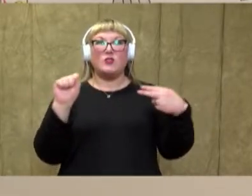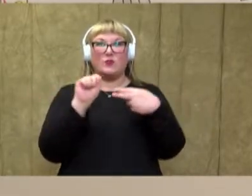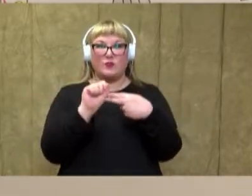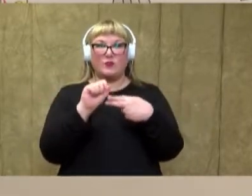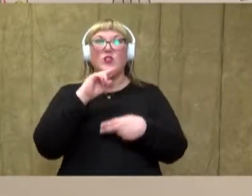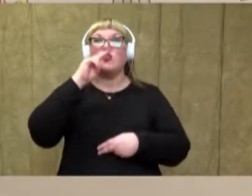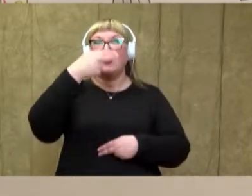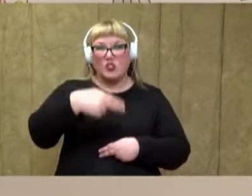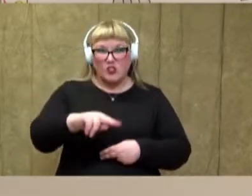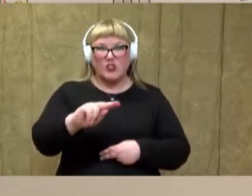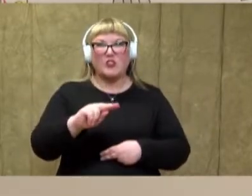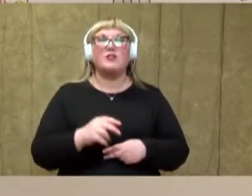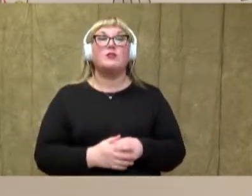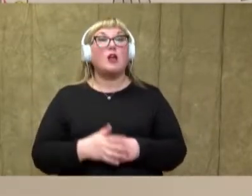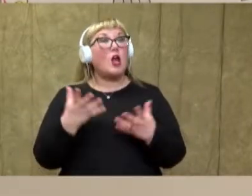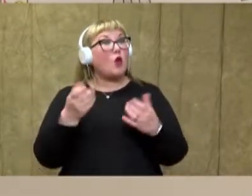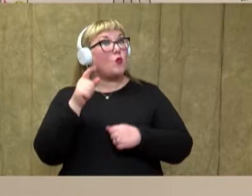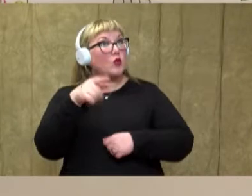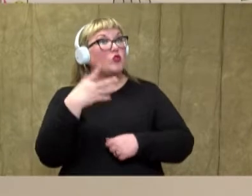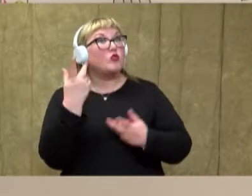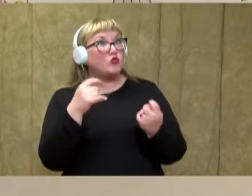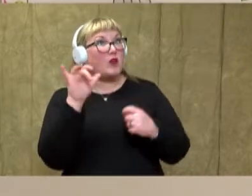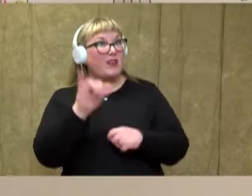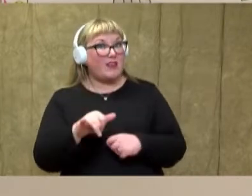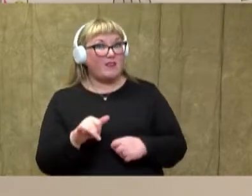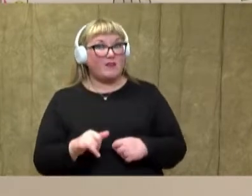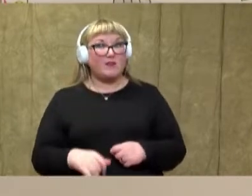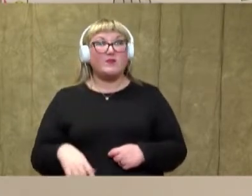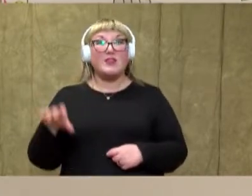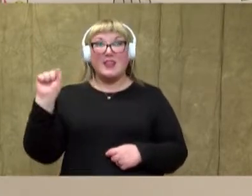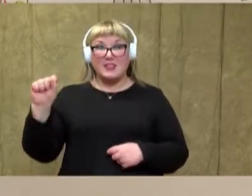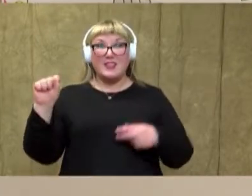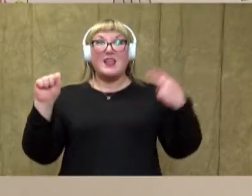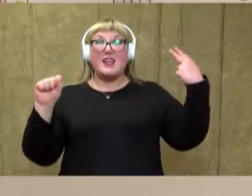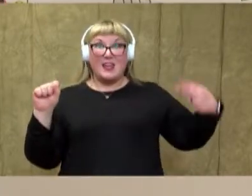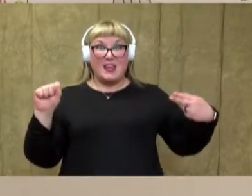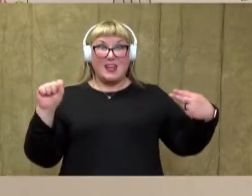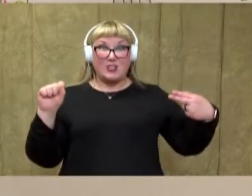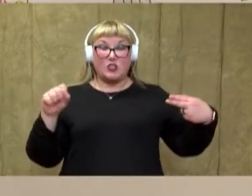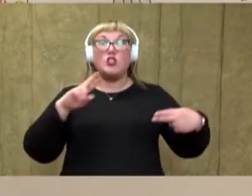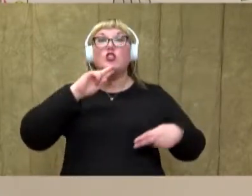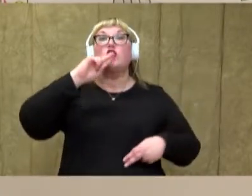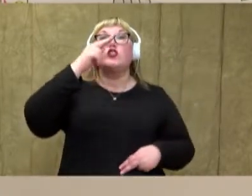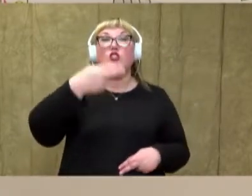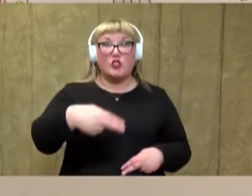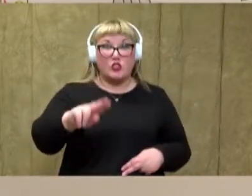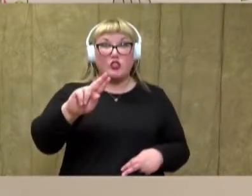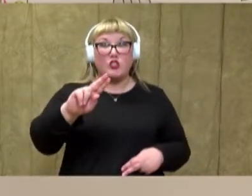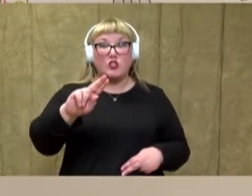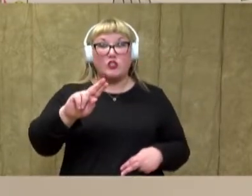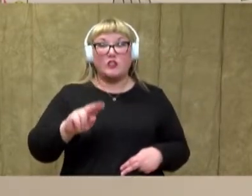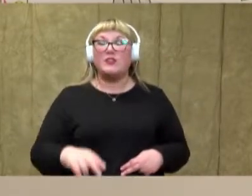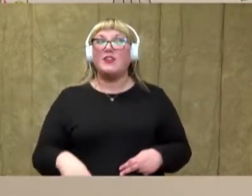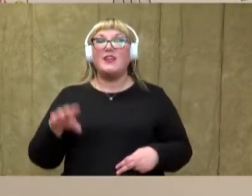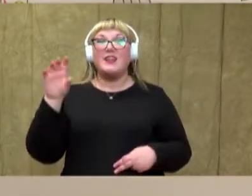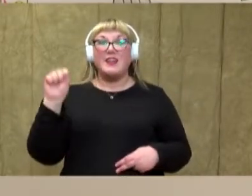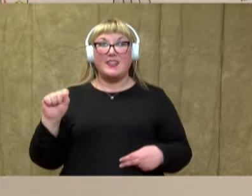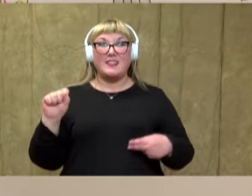SH. I want you to try that. Let's try it. SH,